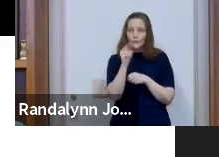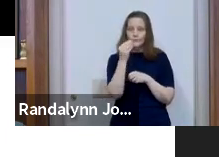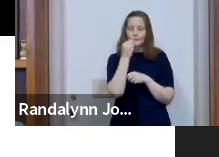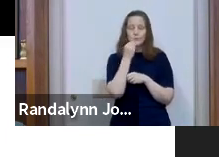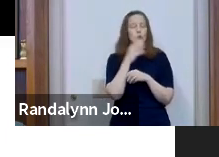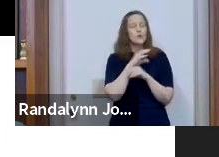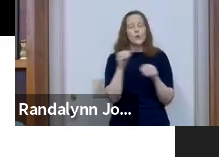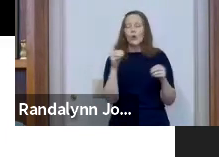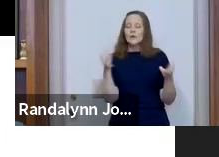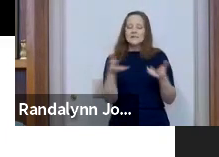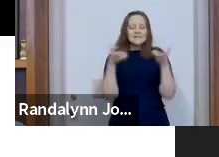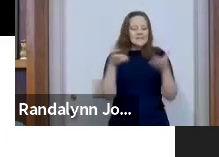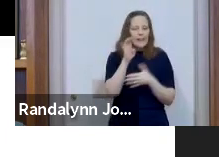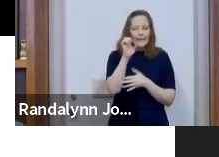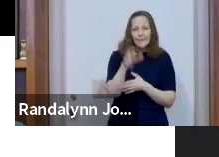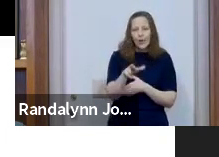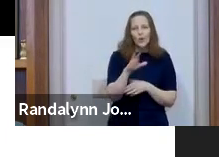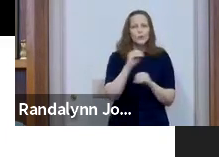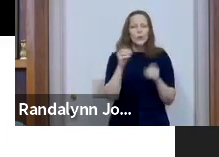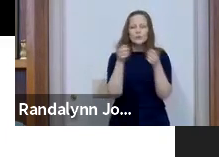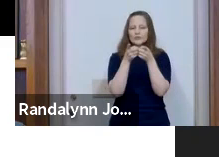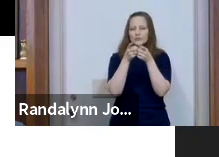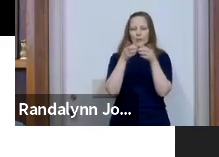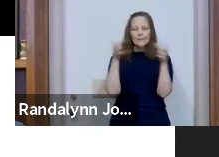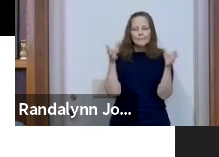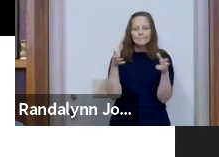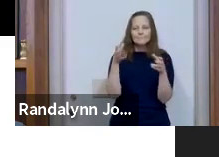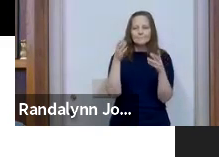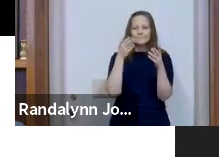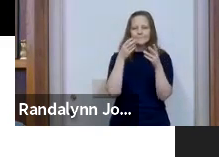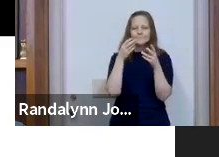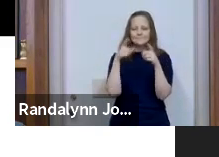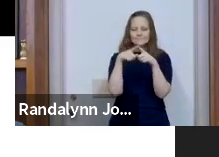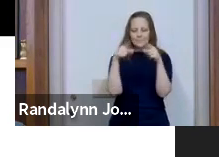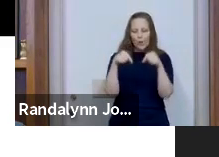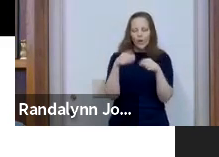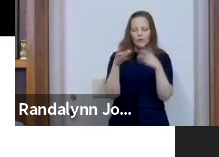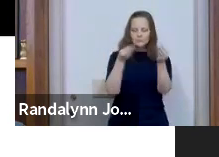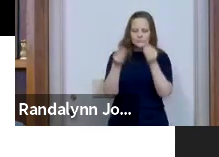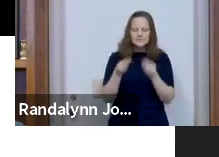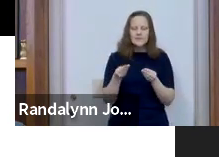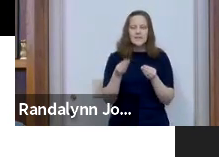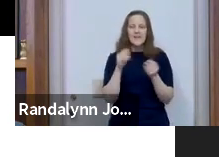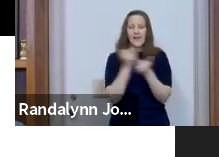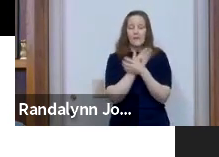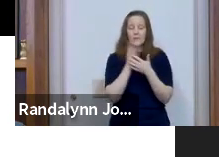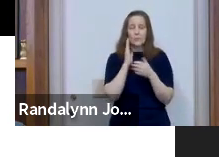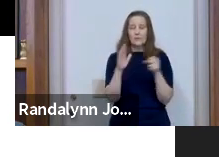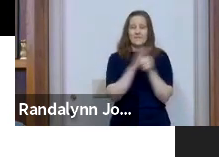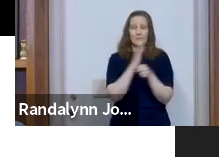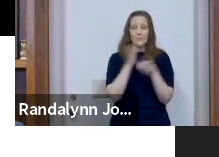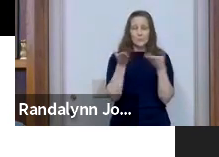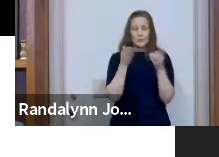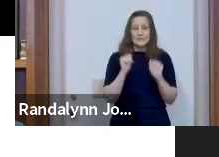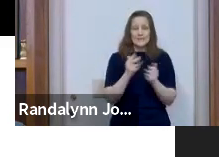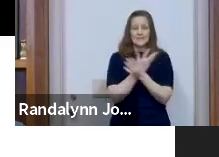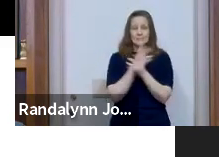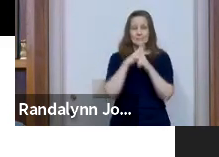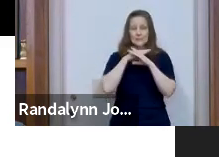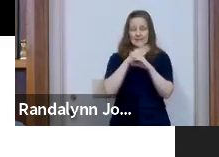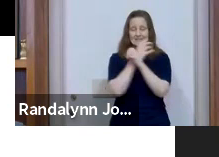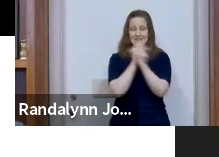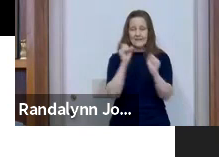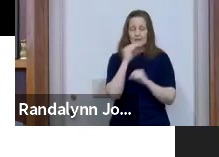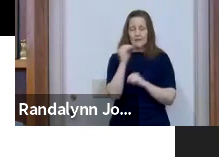no dessert bars. Everything that they will be full service so that we can protect the safety and the